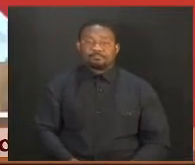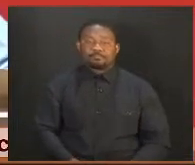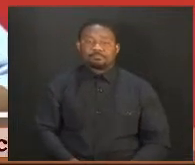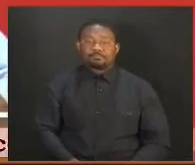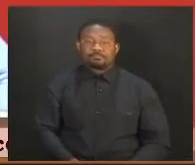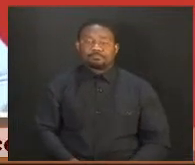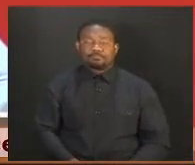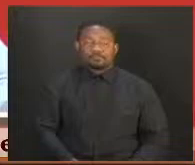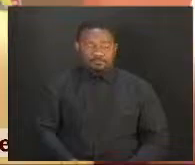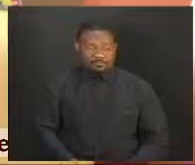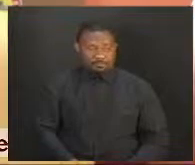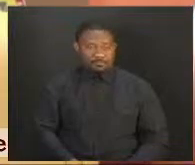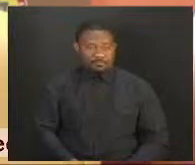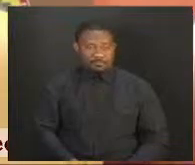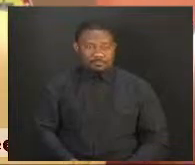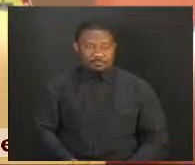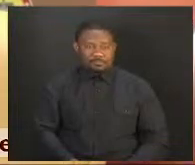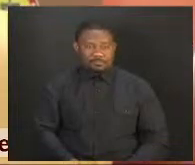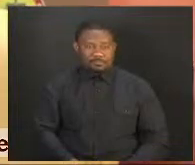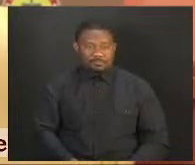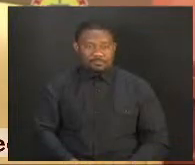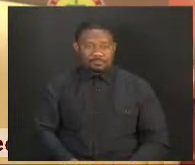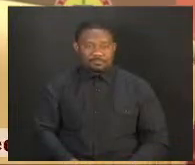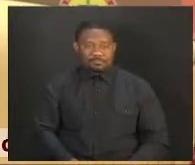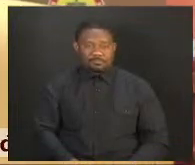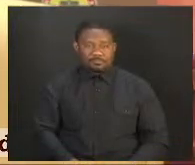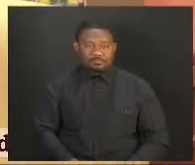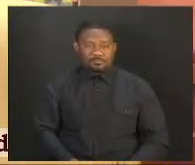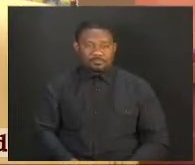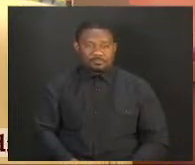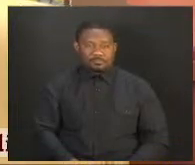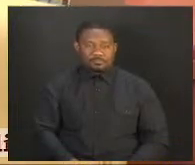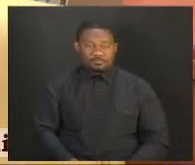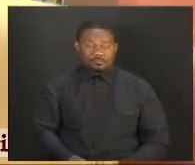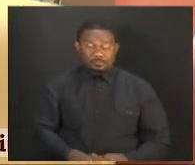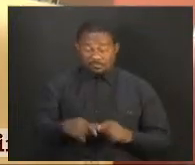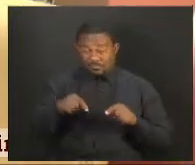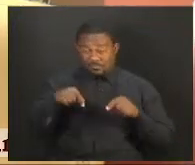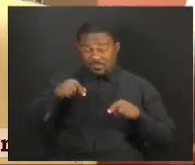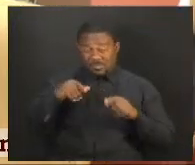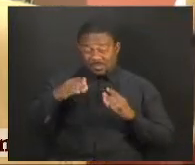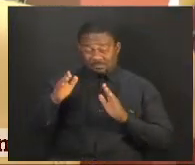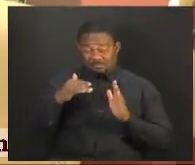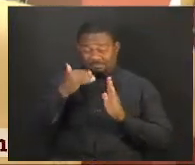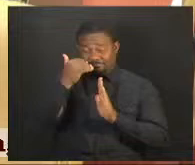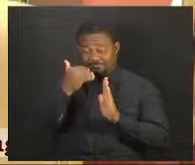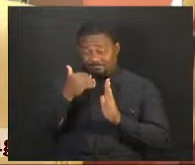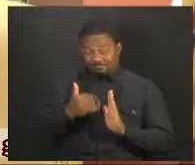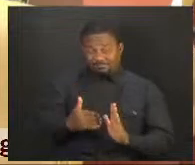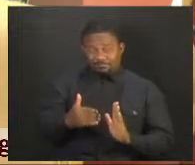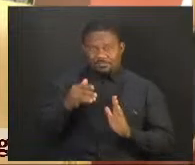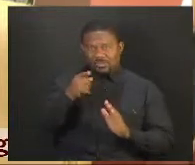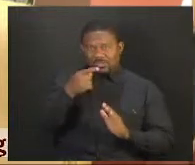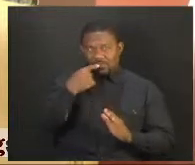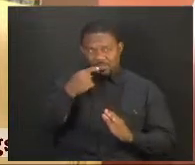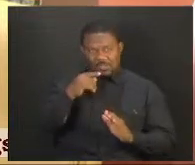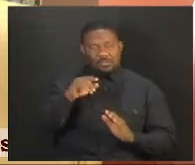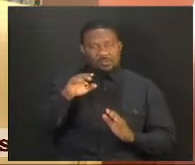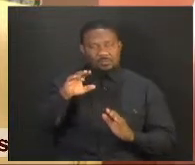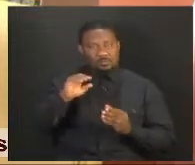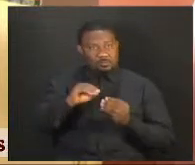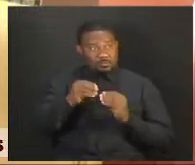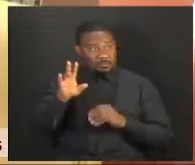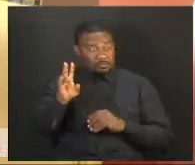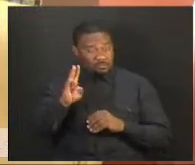Thank you, Mr. Speaker. Mr. Speaker, on our today's order paper, item 7, as you rightly call,